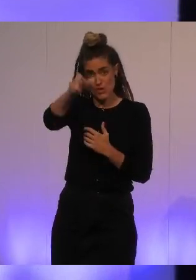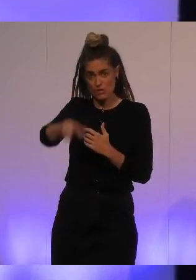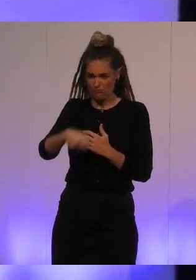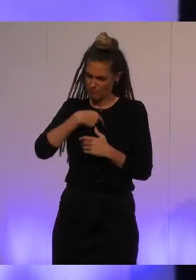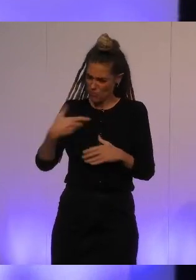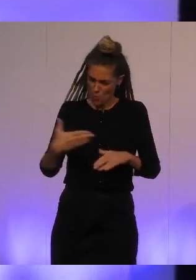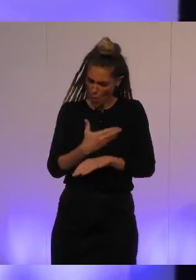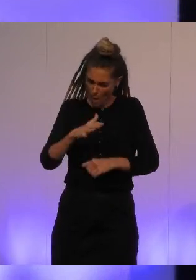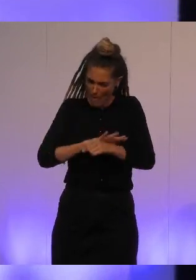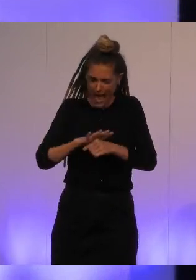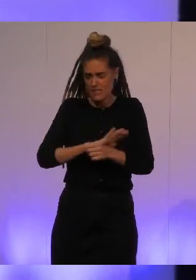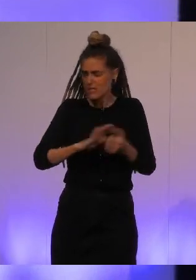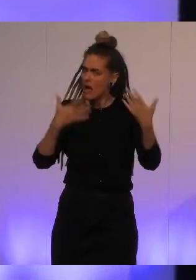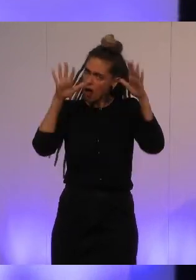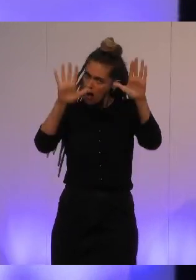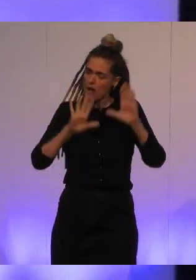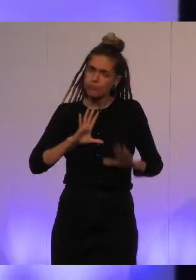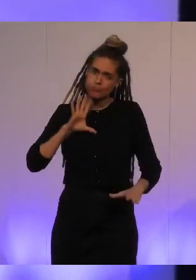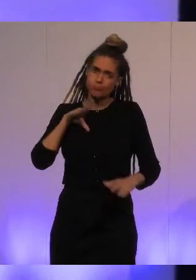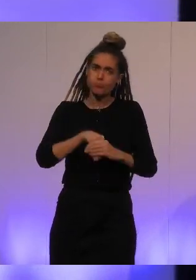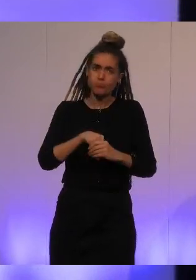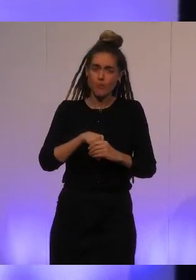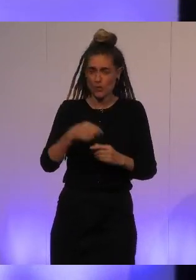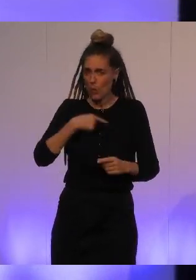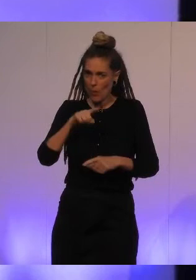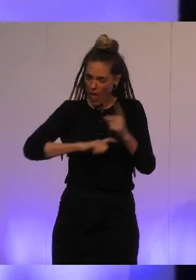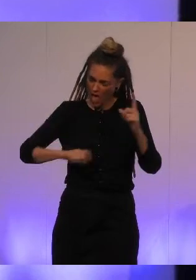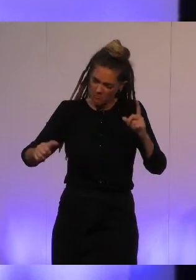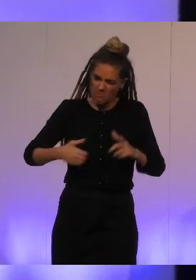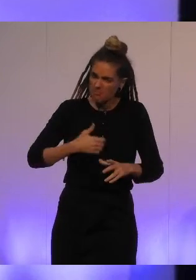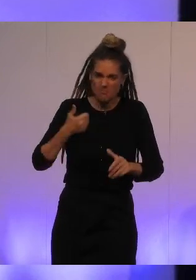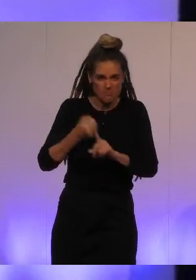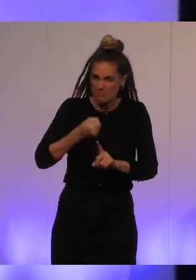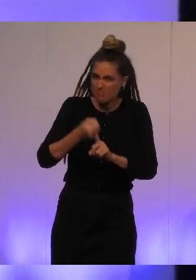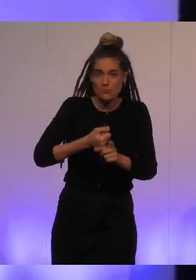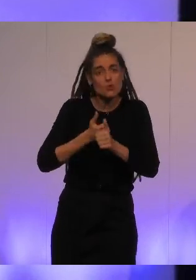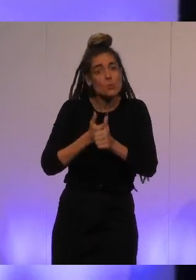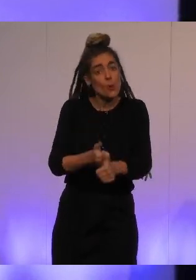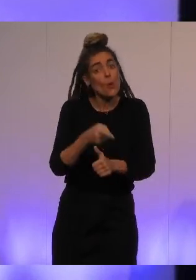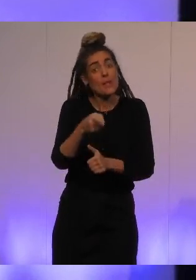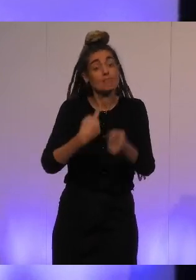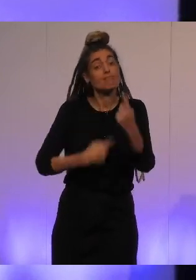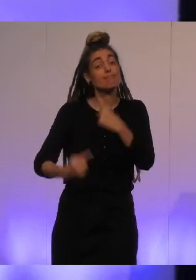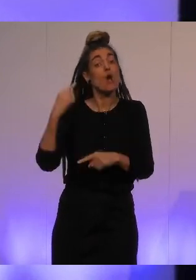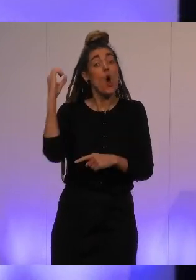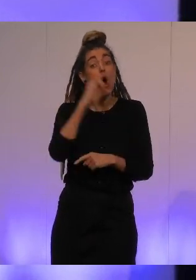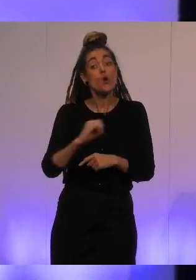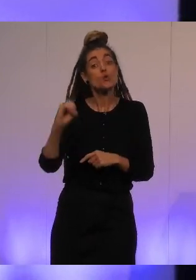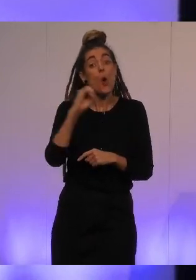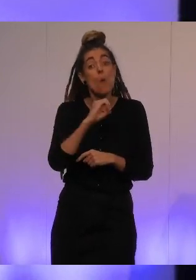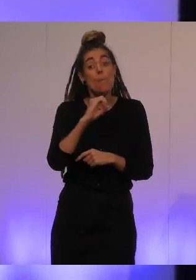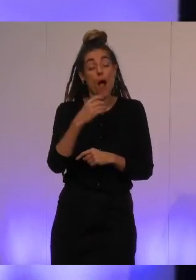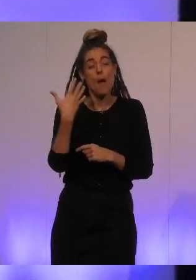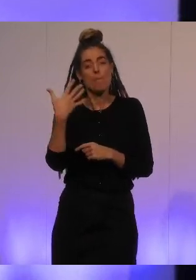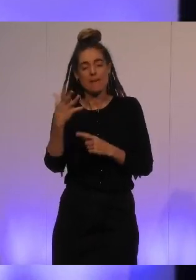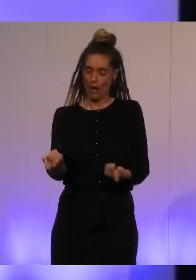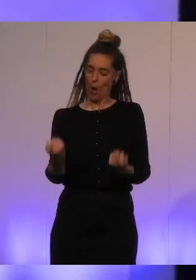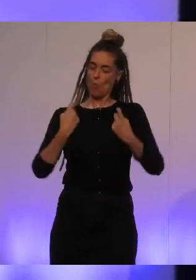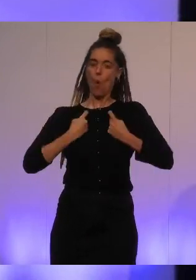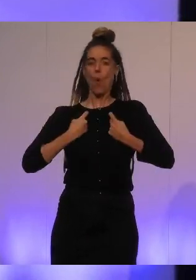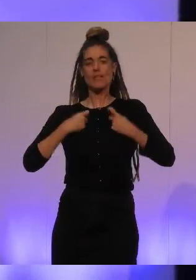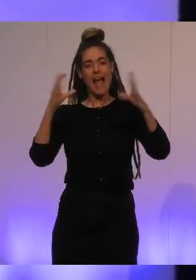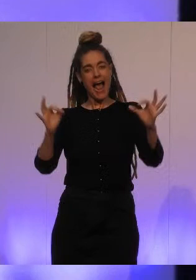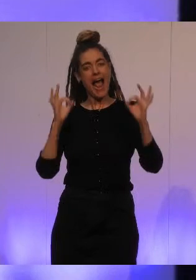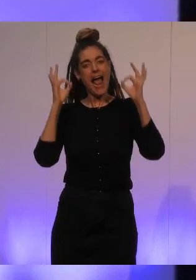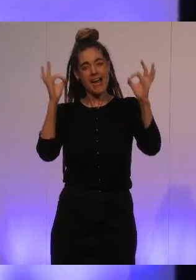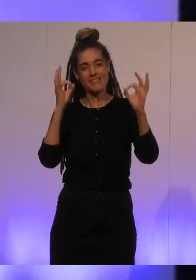We've continued to progress work to support this, and last October our team won the Excellence in Employee Engagement Award at